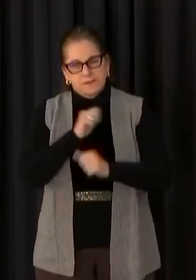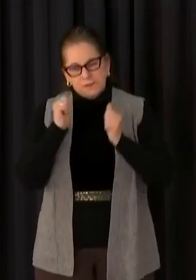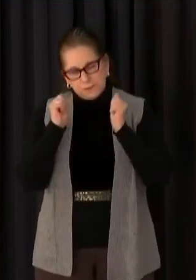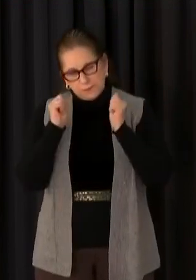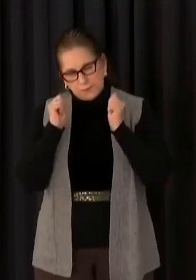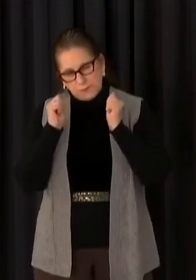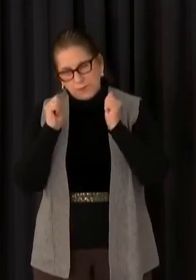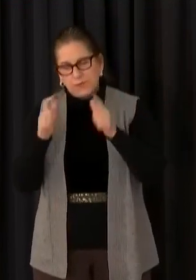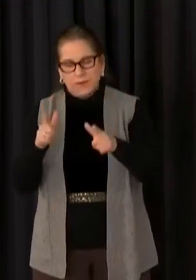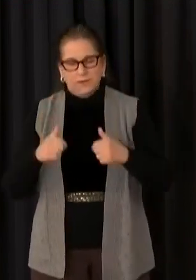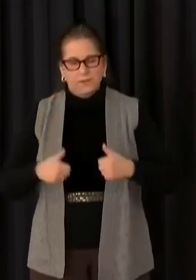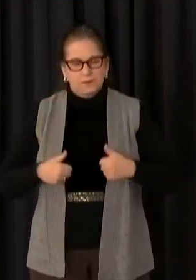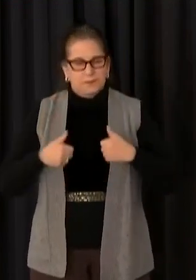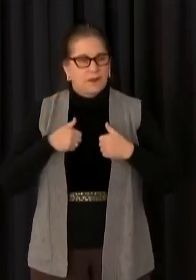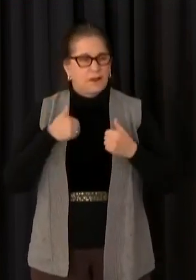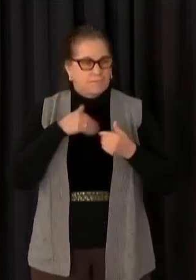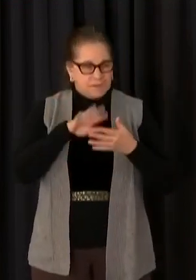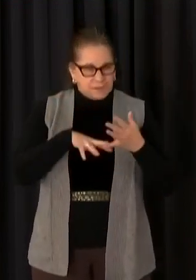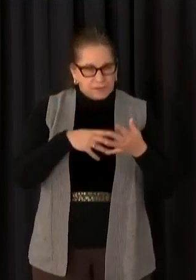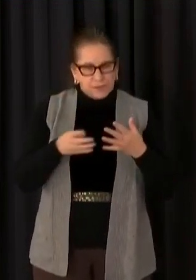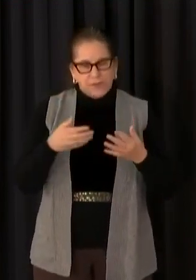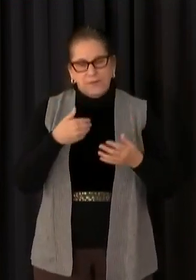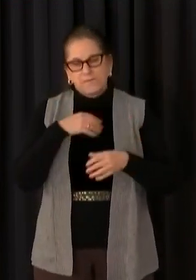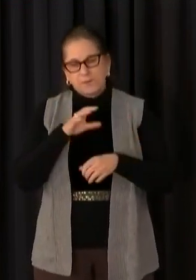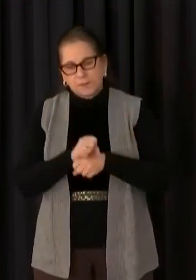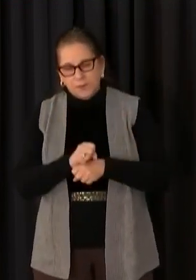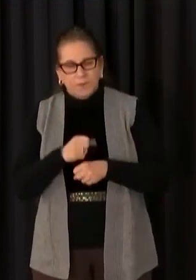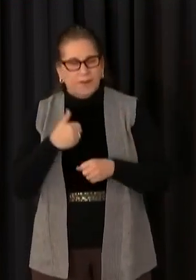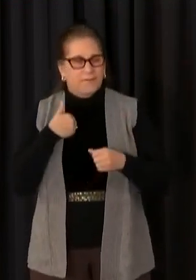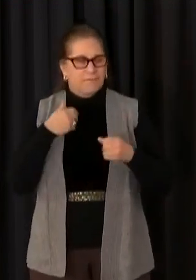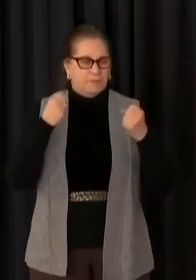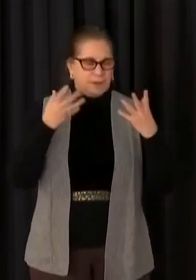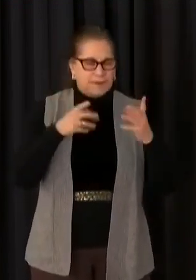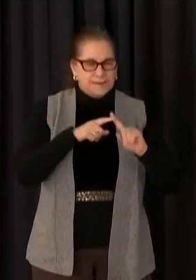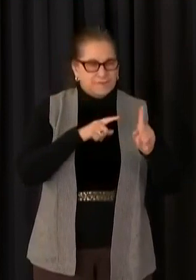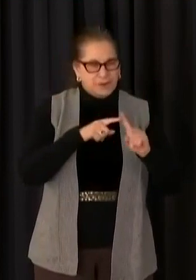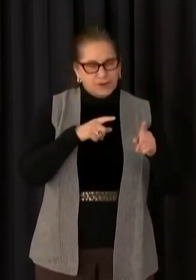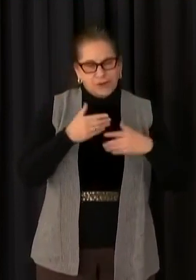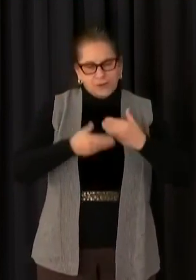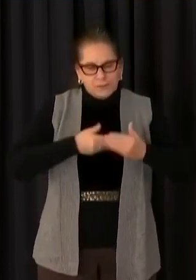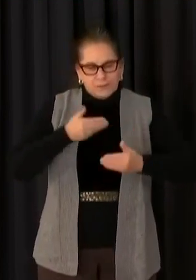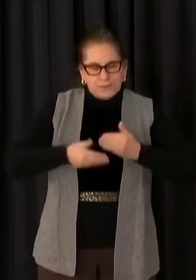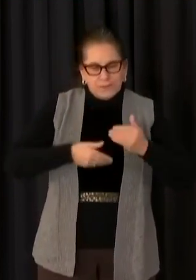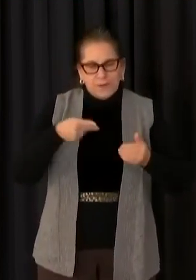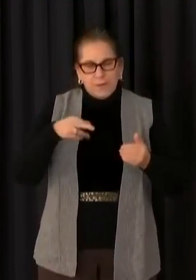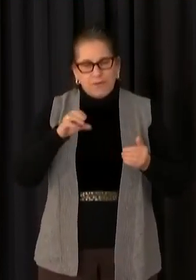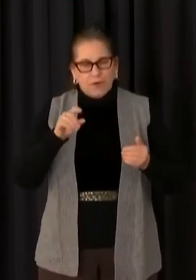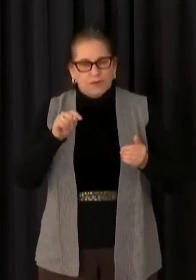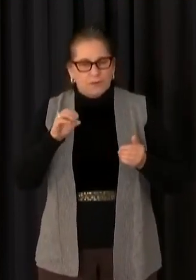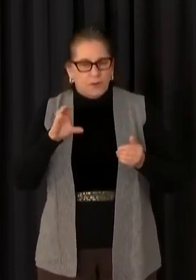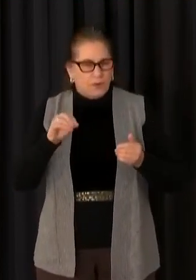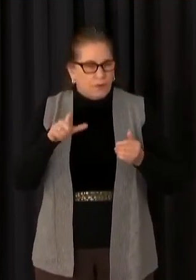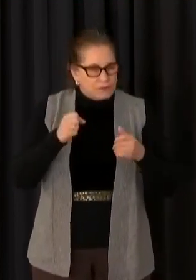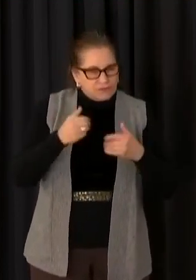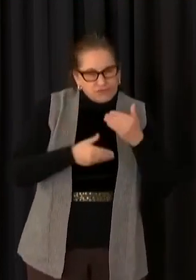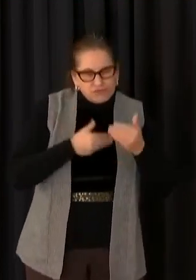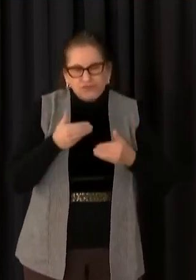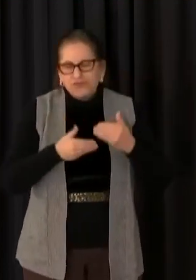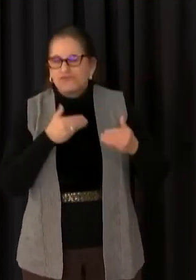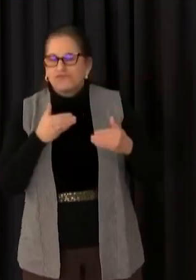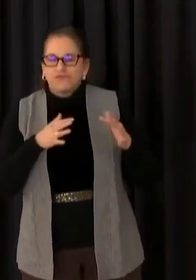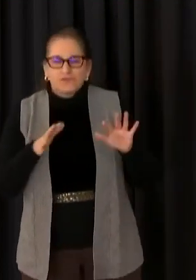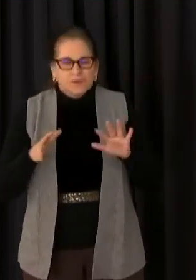of the clinics, on-site clinics for us, et cetera. So it's a very good option for us because it